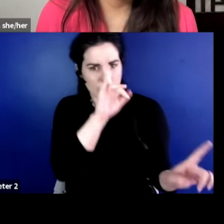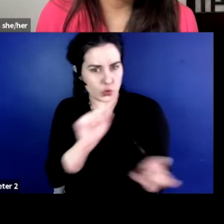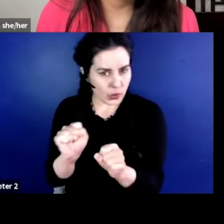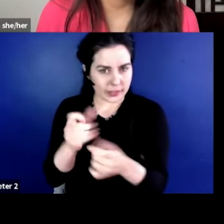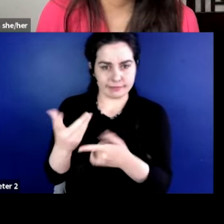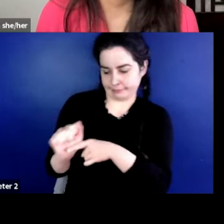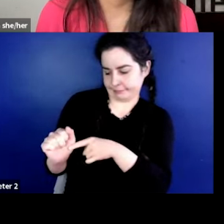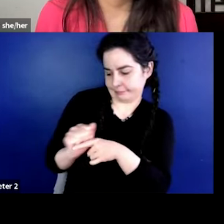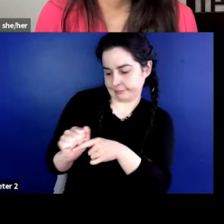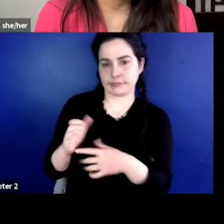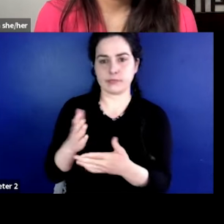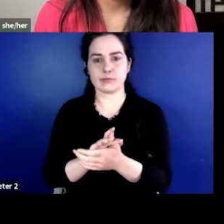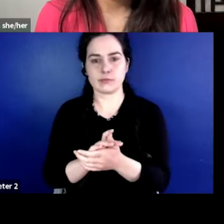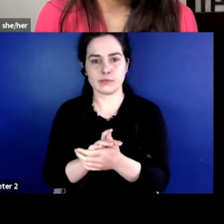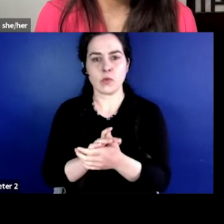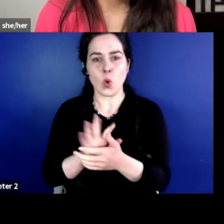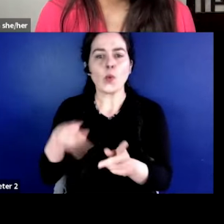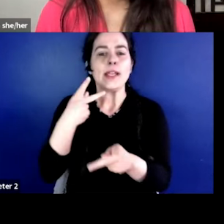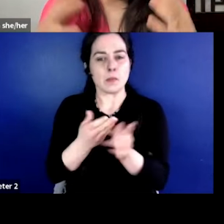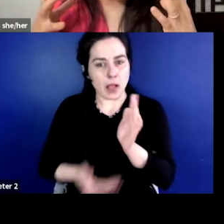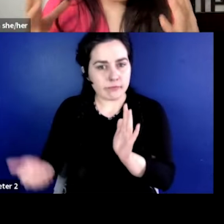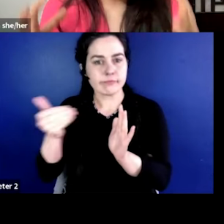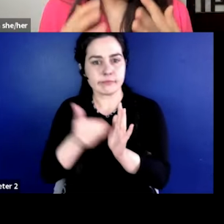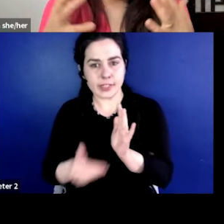with the communities of practice and with our